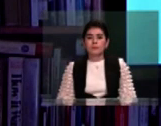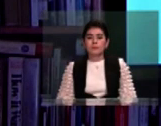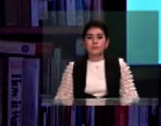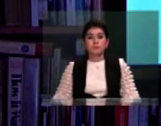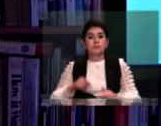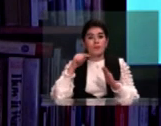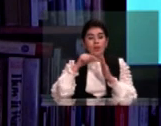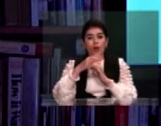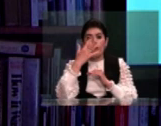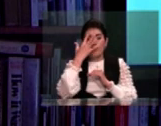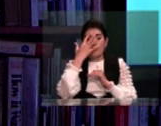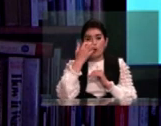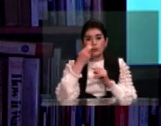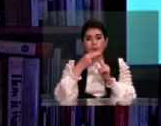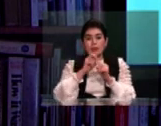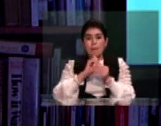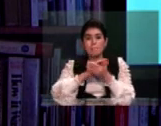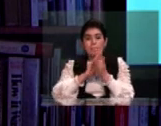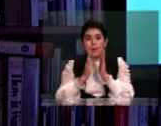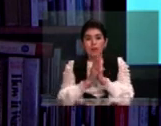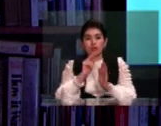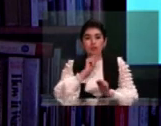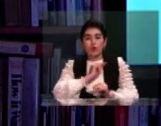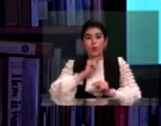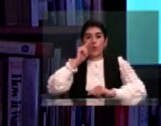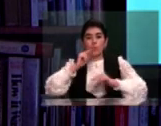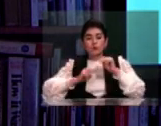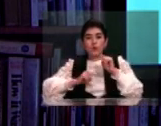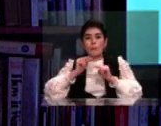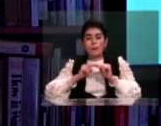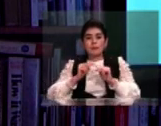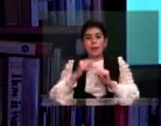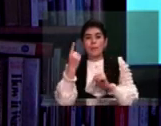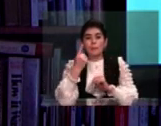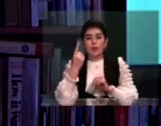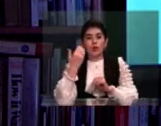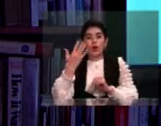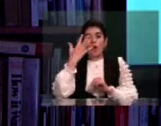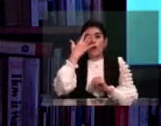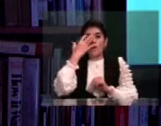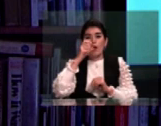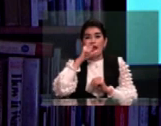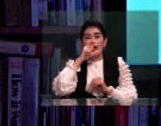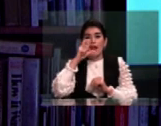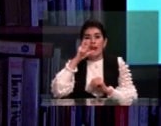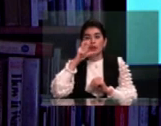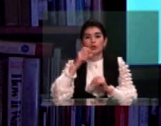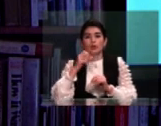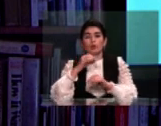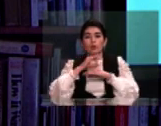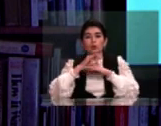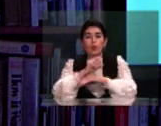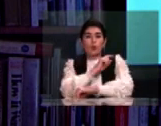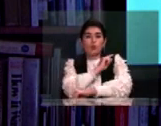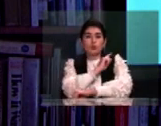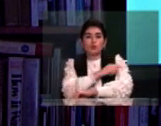Ichki fotoeffekt prinsipiga asosan ishlaydigan qurilmalardan biri bu fotoelektr yurituvchi kuch